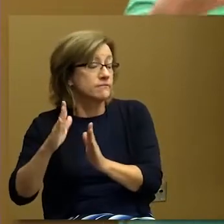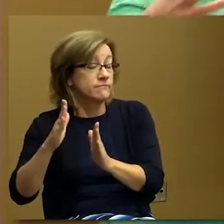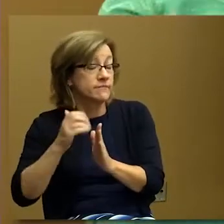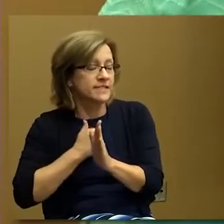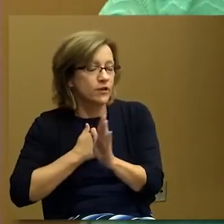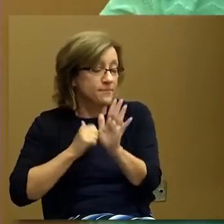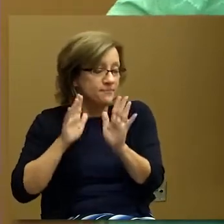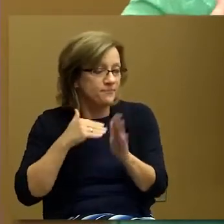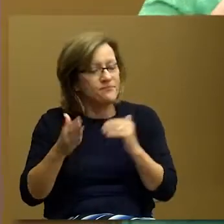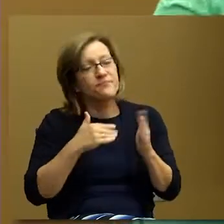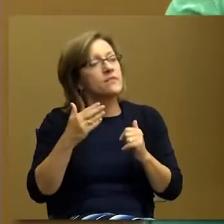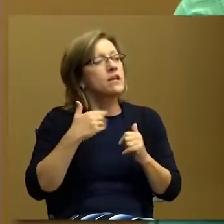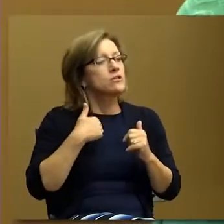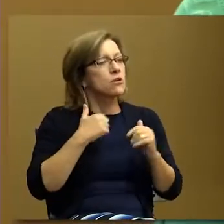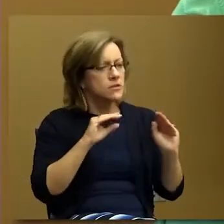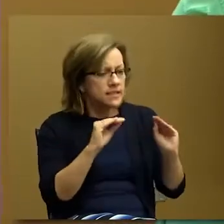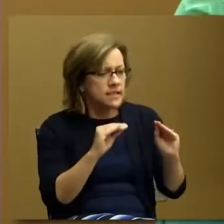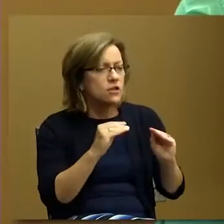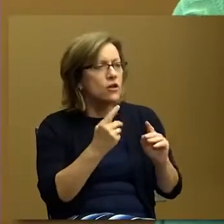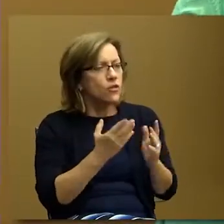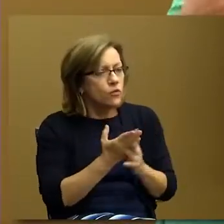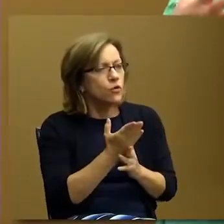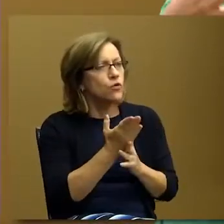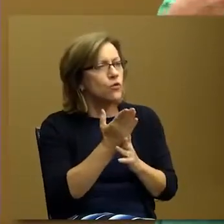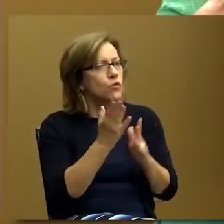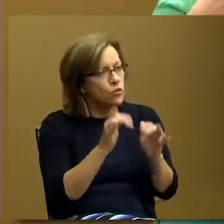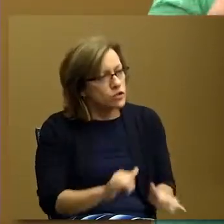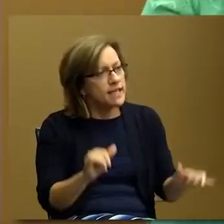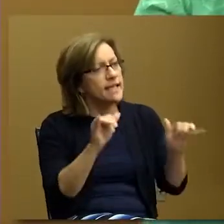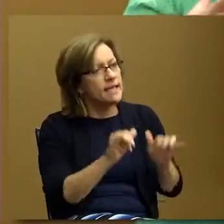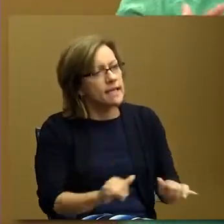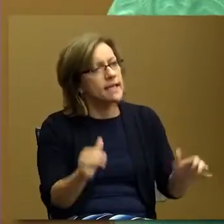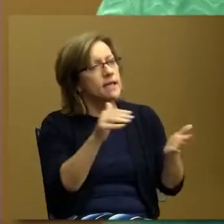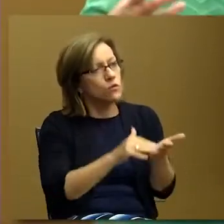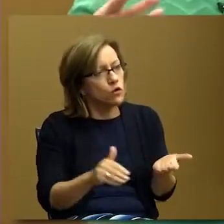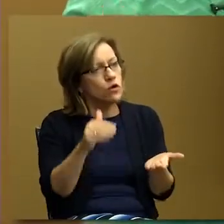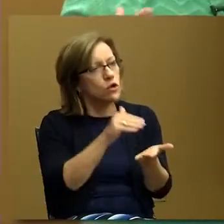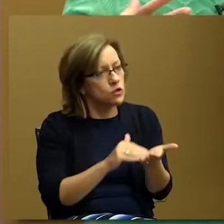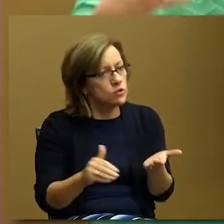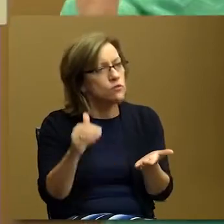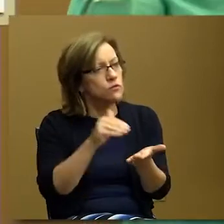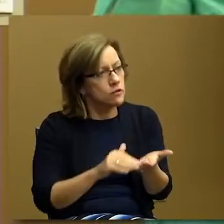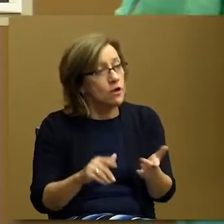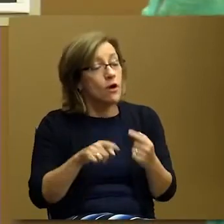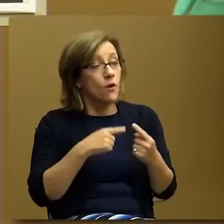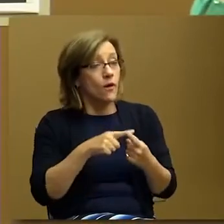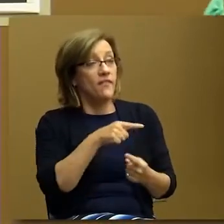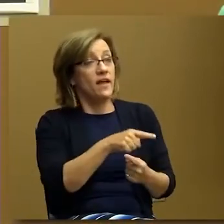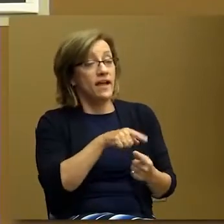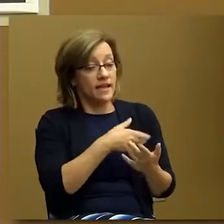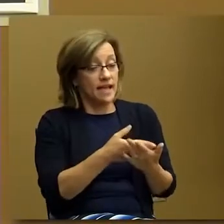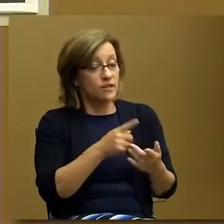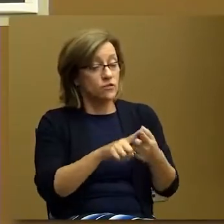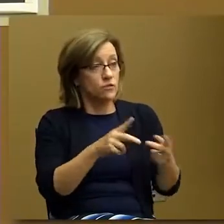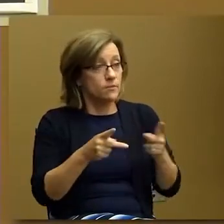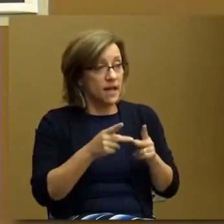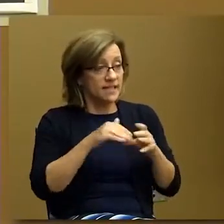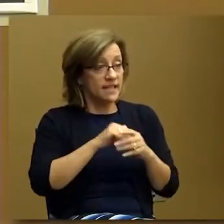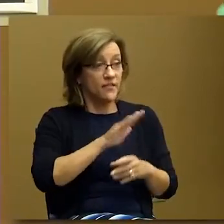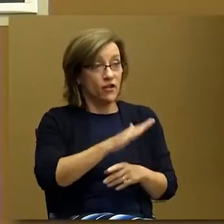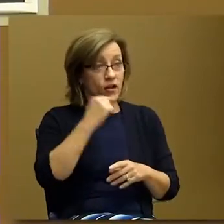Anyway, so teaching them through routine so that when they get to that place in their